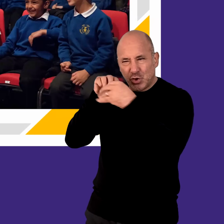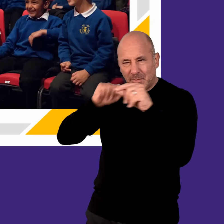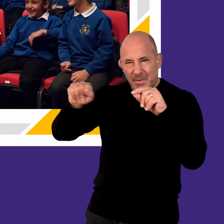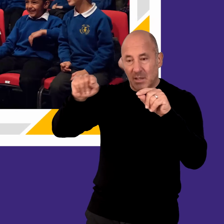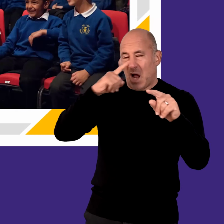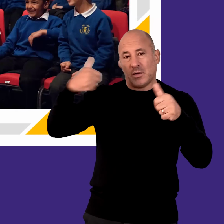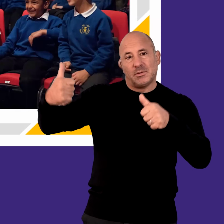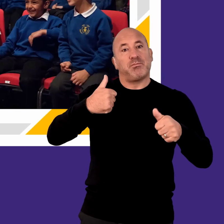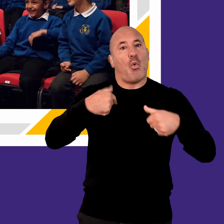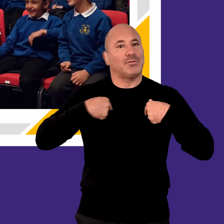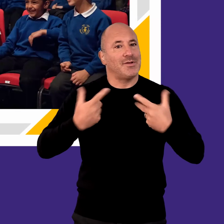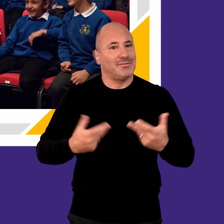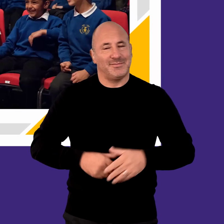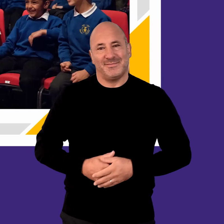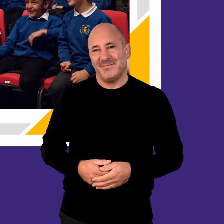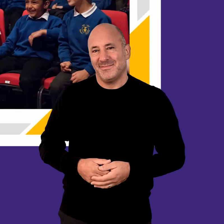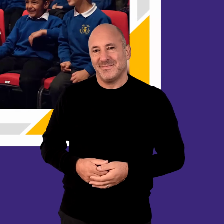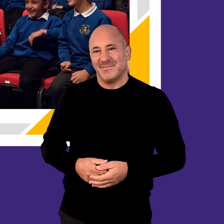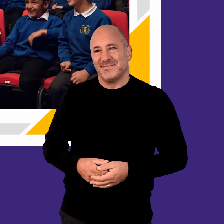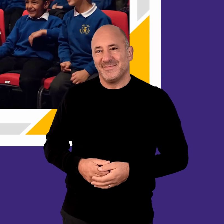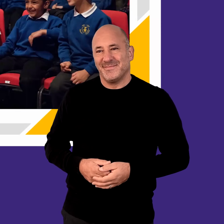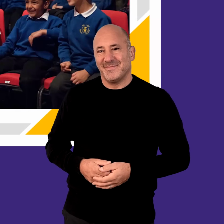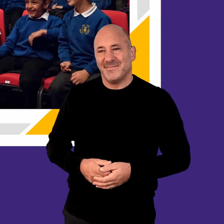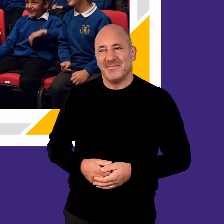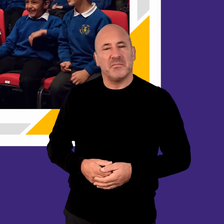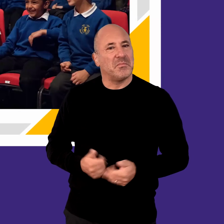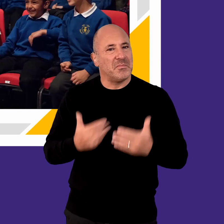adult services and some of the other directors.